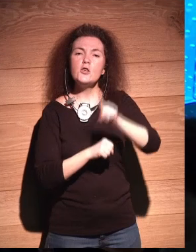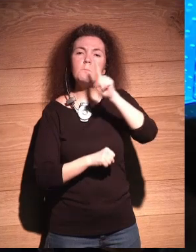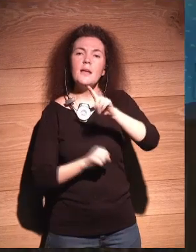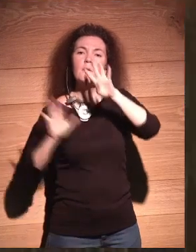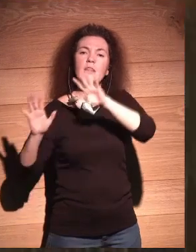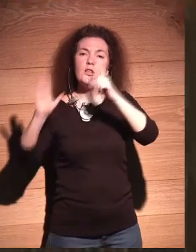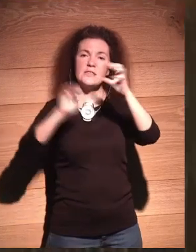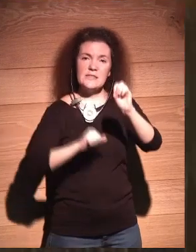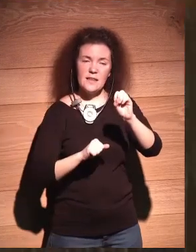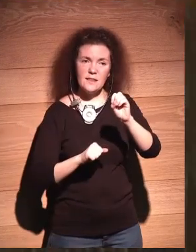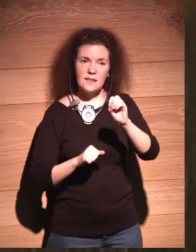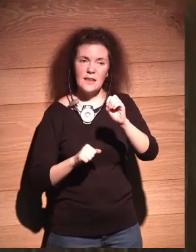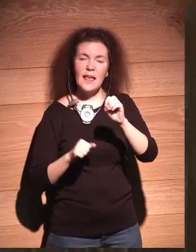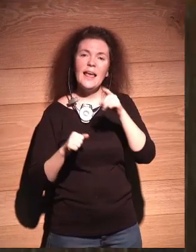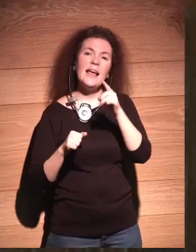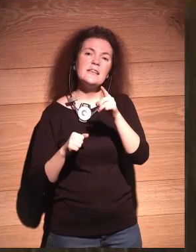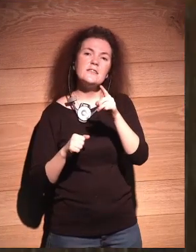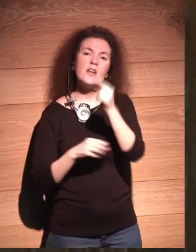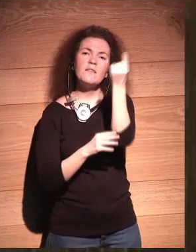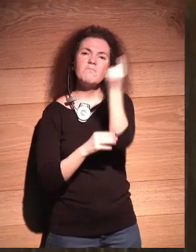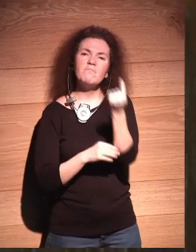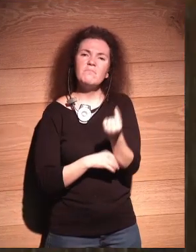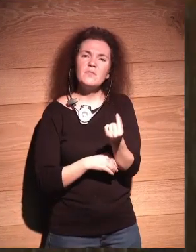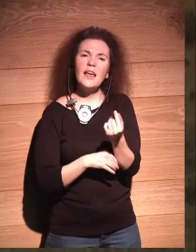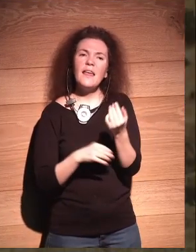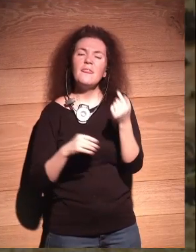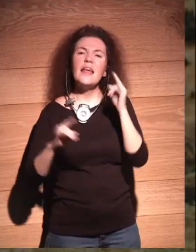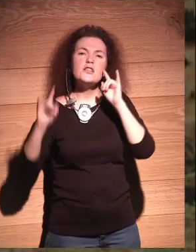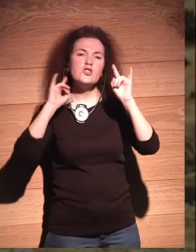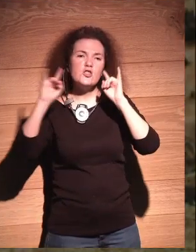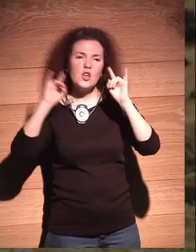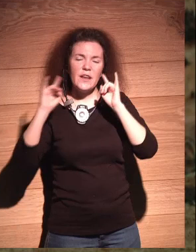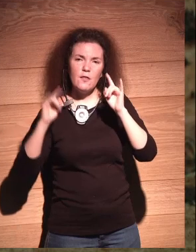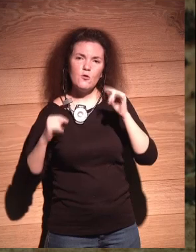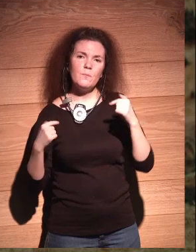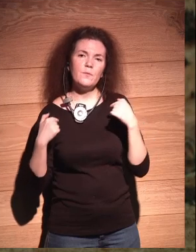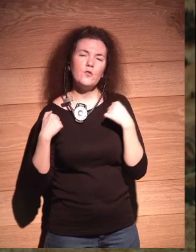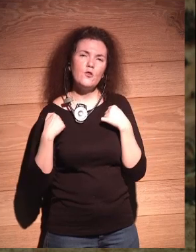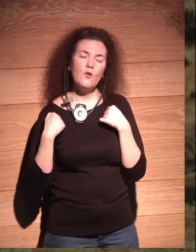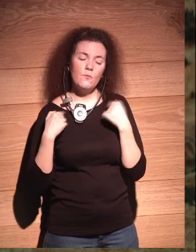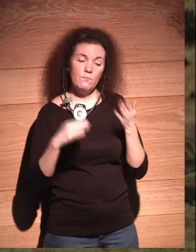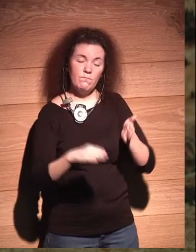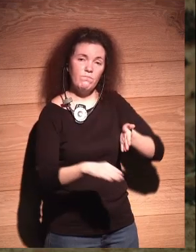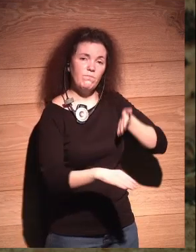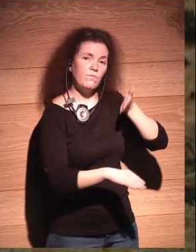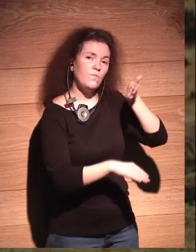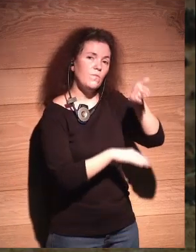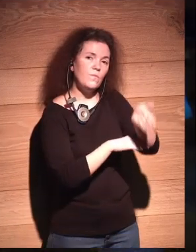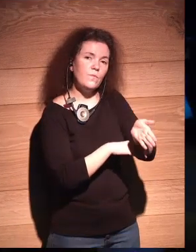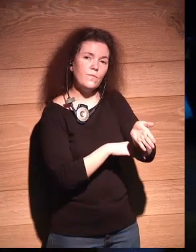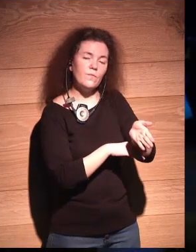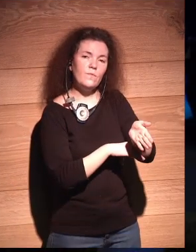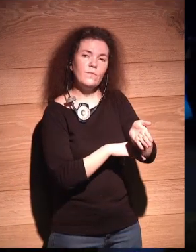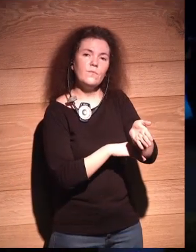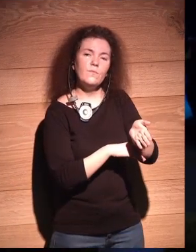a graphic representation of sound. I was there in the time when we